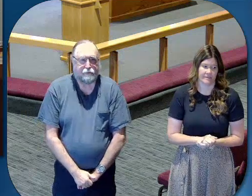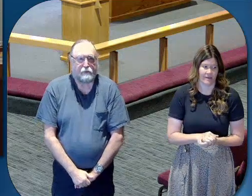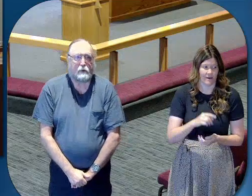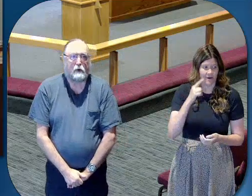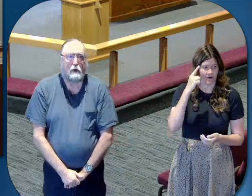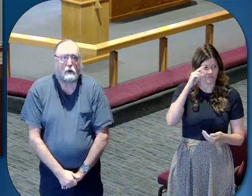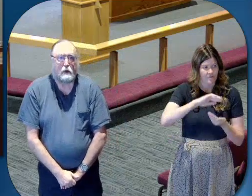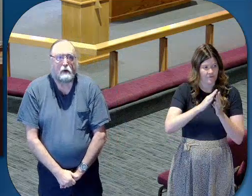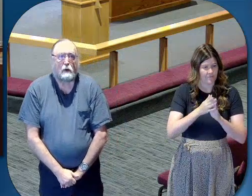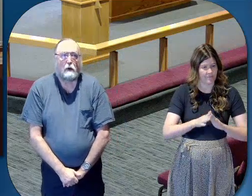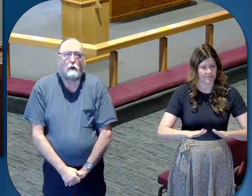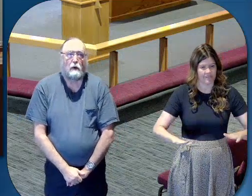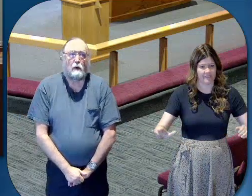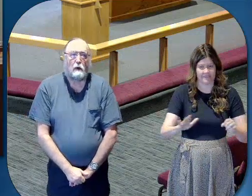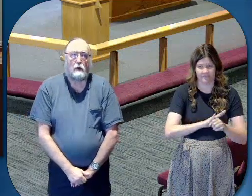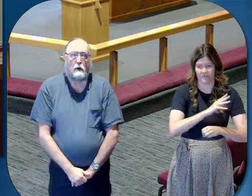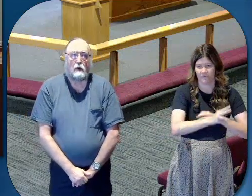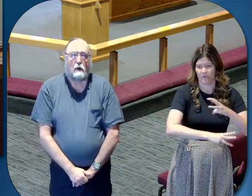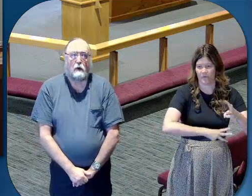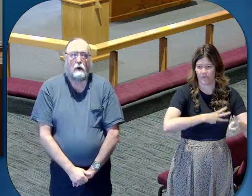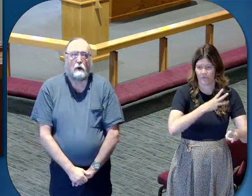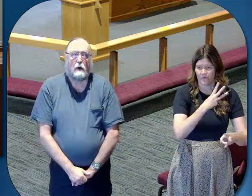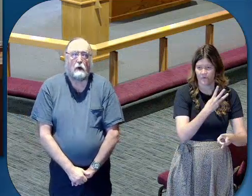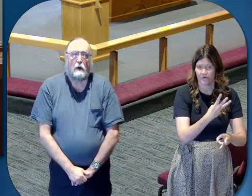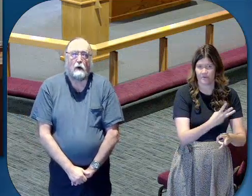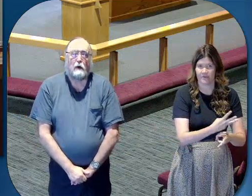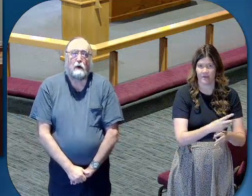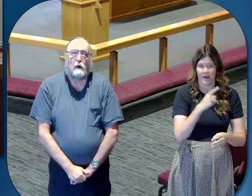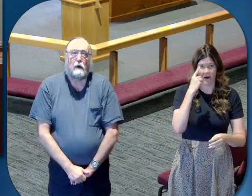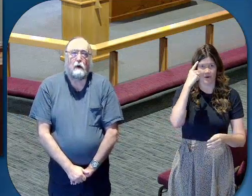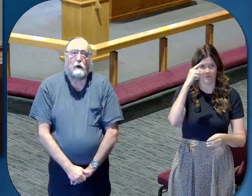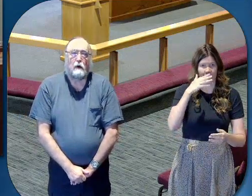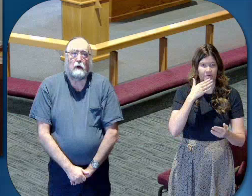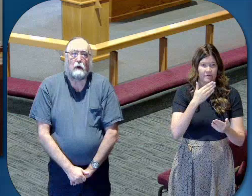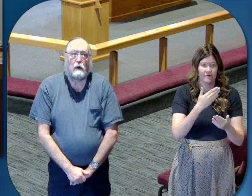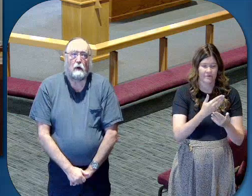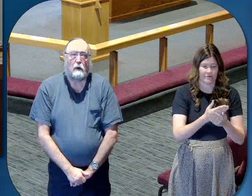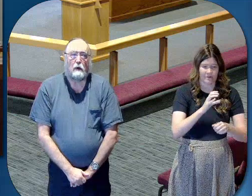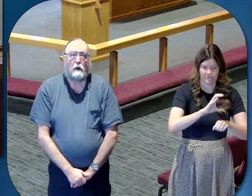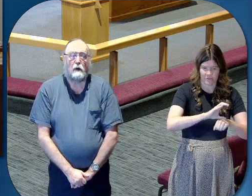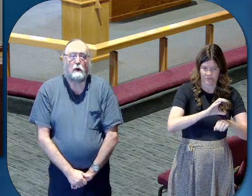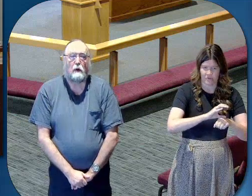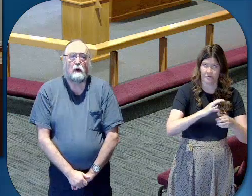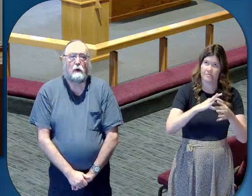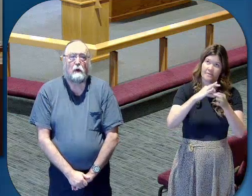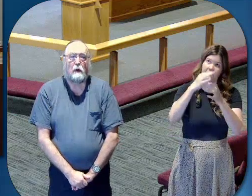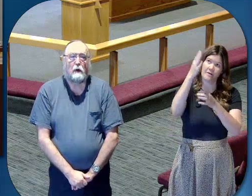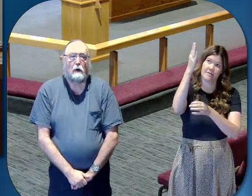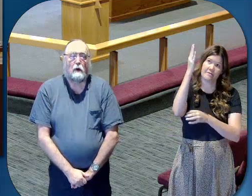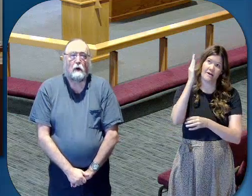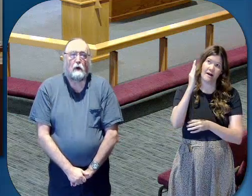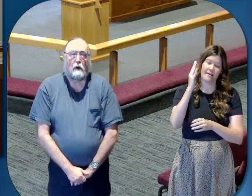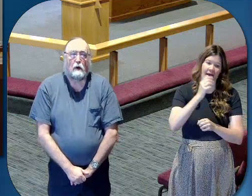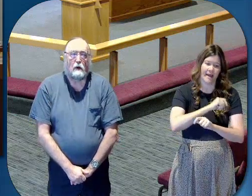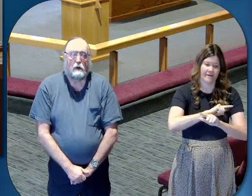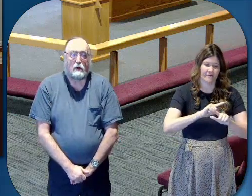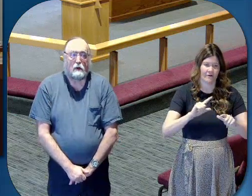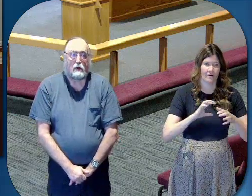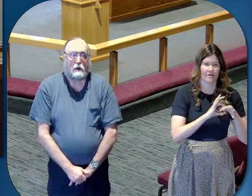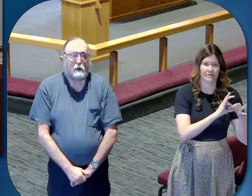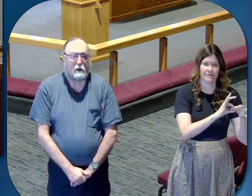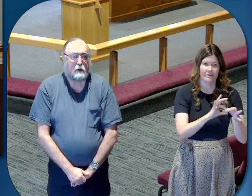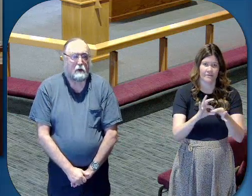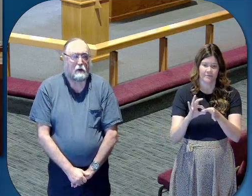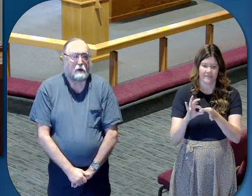For the peace of the whole world, for the well-being of the Church of God, and for the